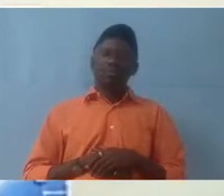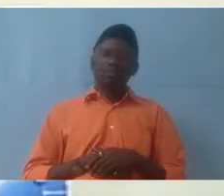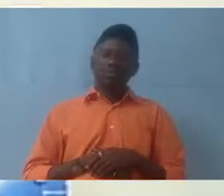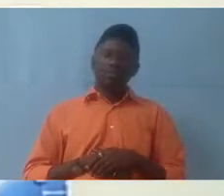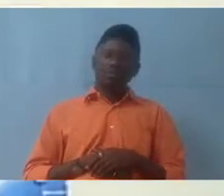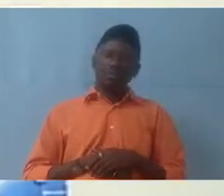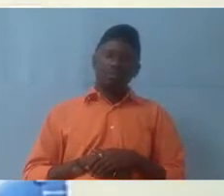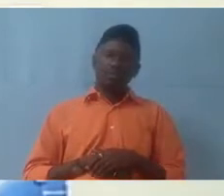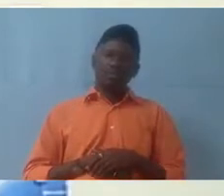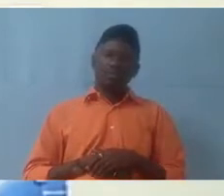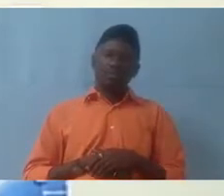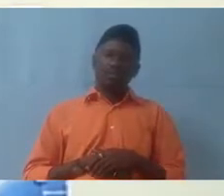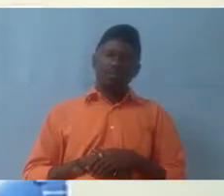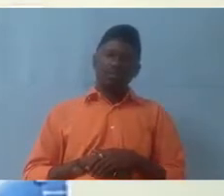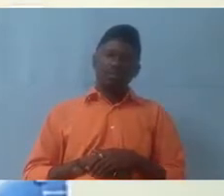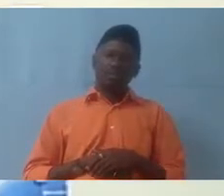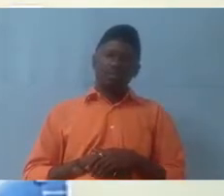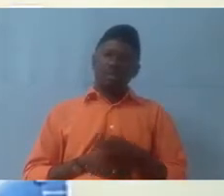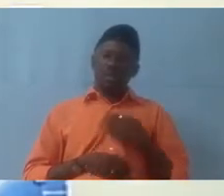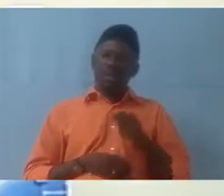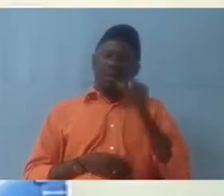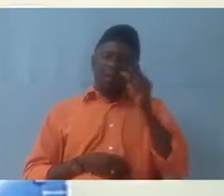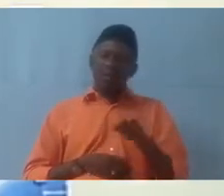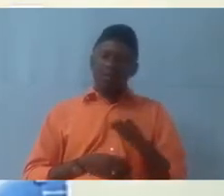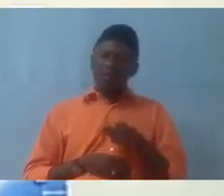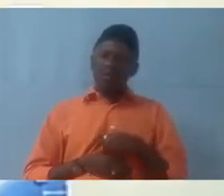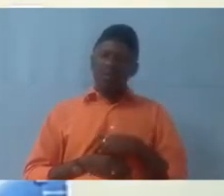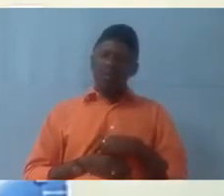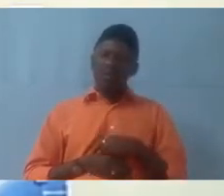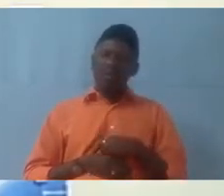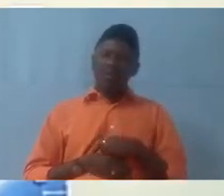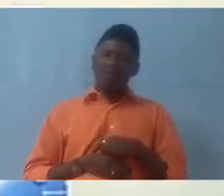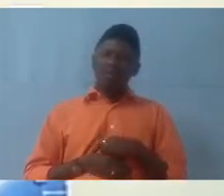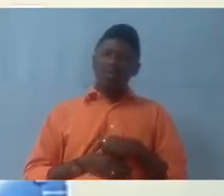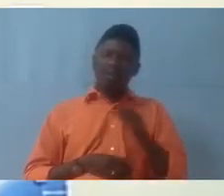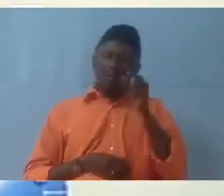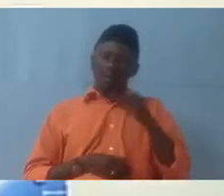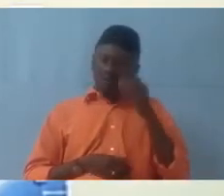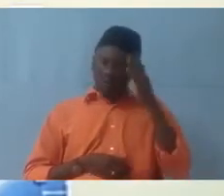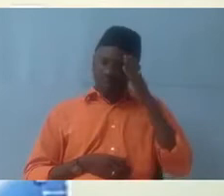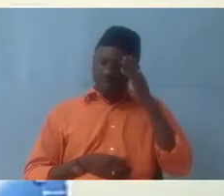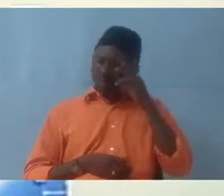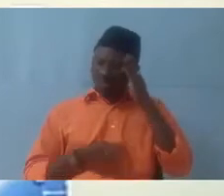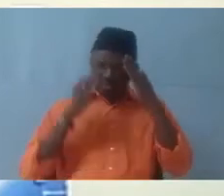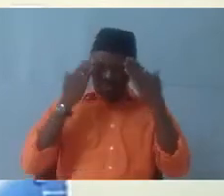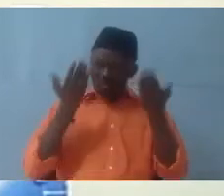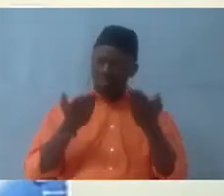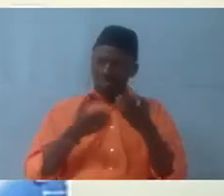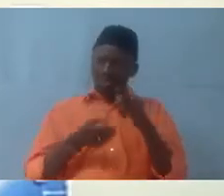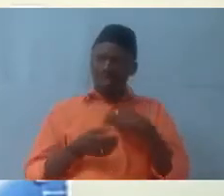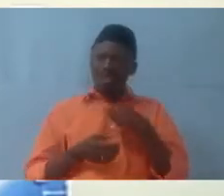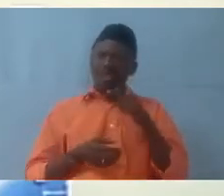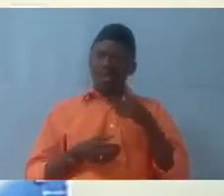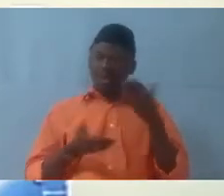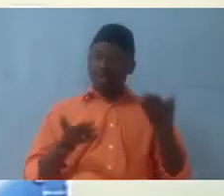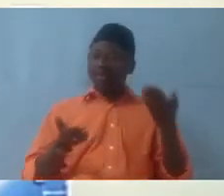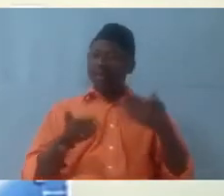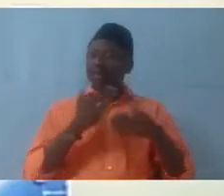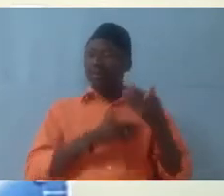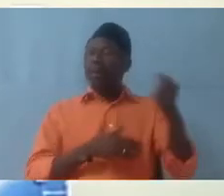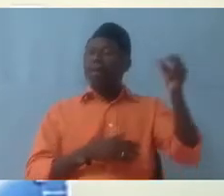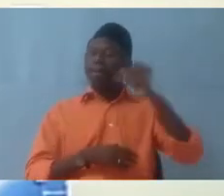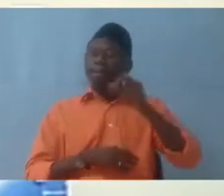And the caller happened to be someone I know. He even testified before the TRRC about 2 months